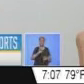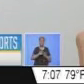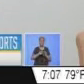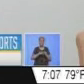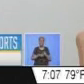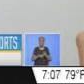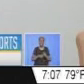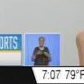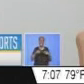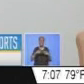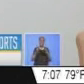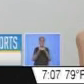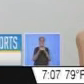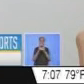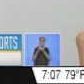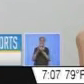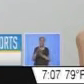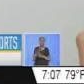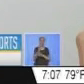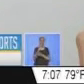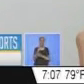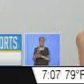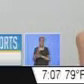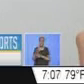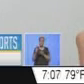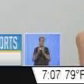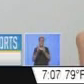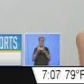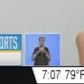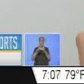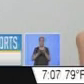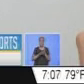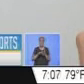hall meeting on that island. We will also